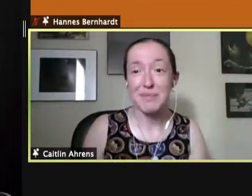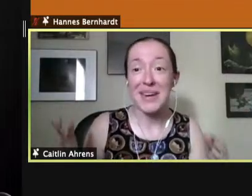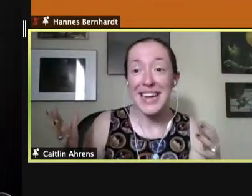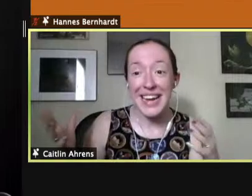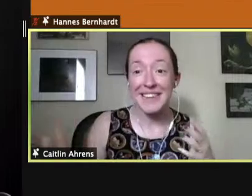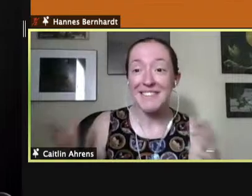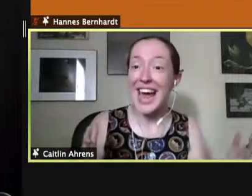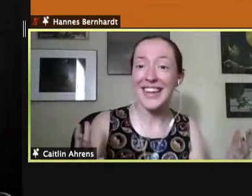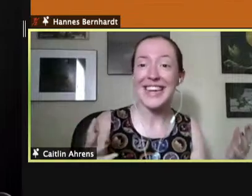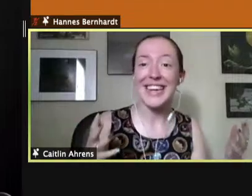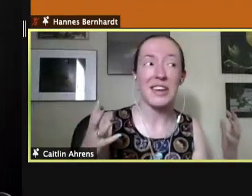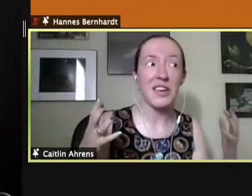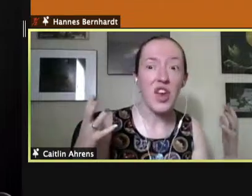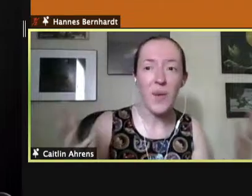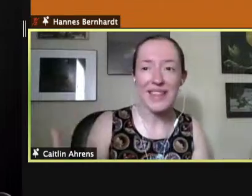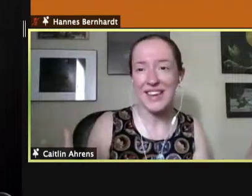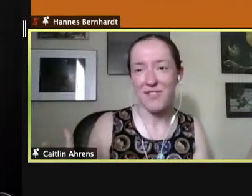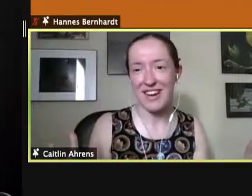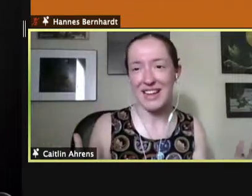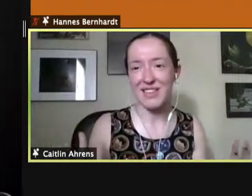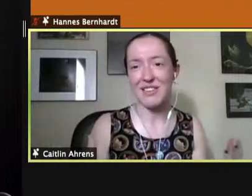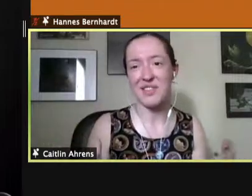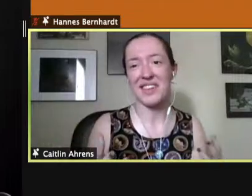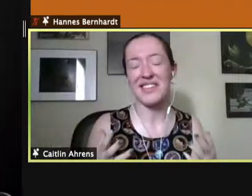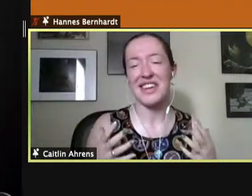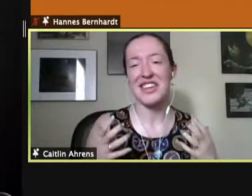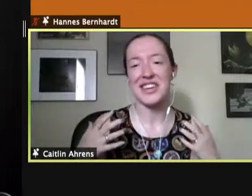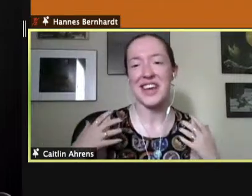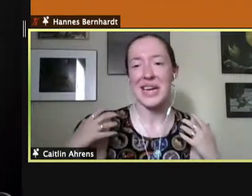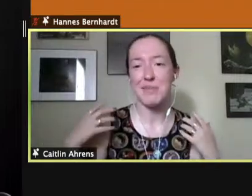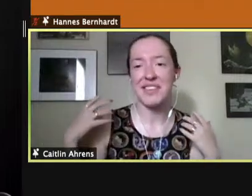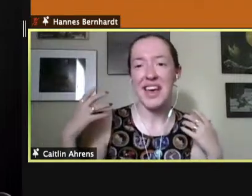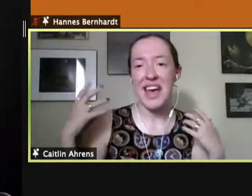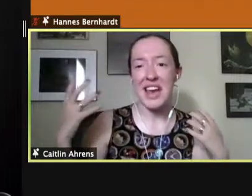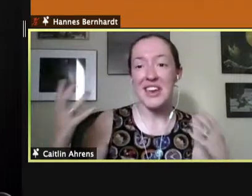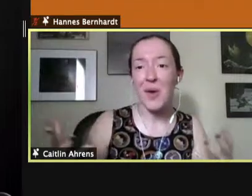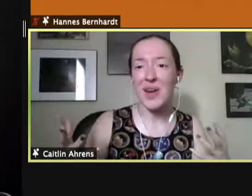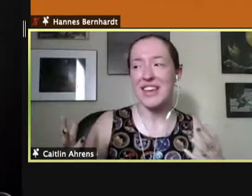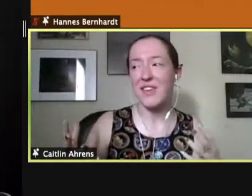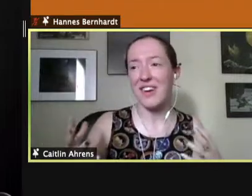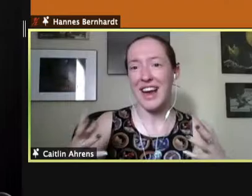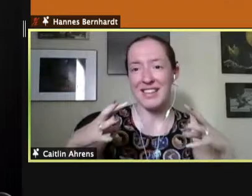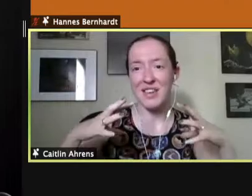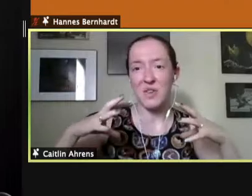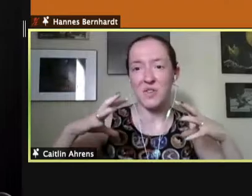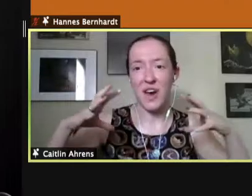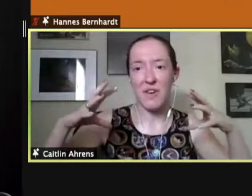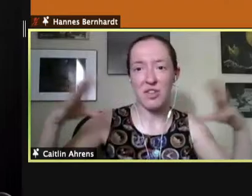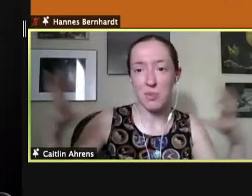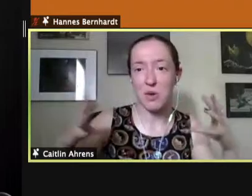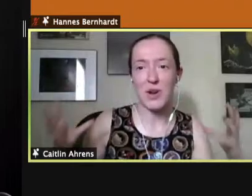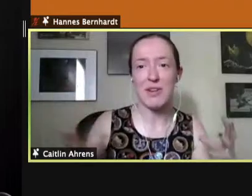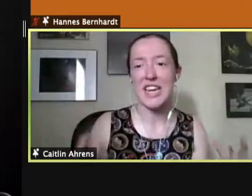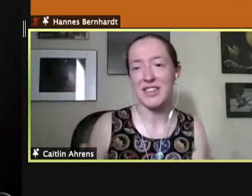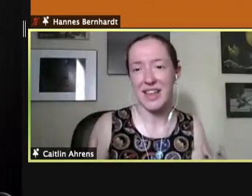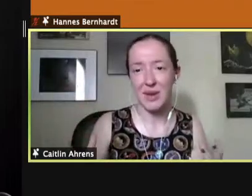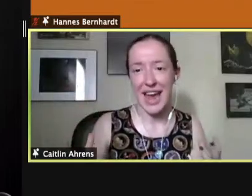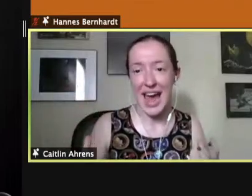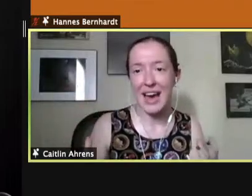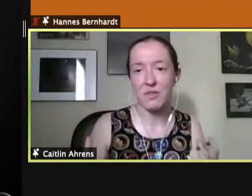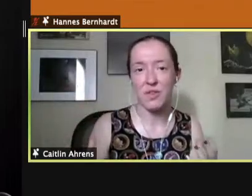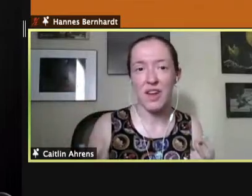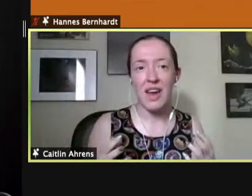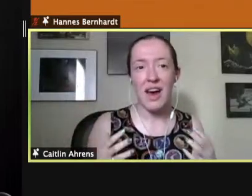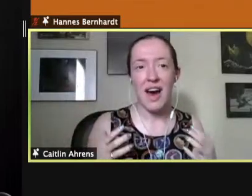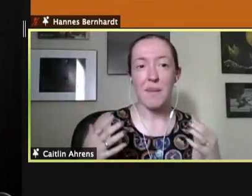and D. But in reality, knowing the different kinds of crystallization types and knowing the different kinds of thermal variations that we